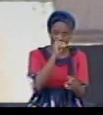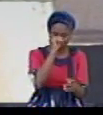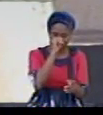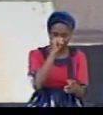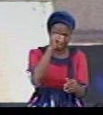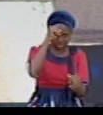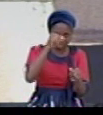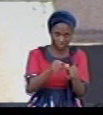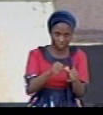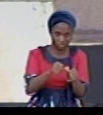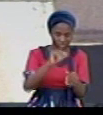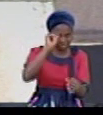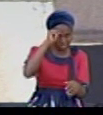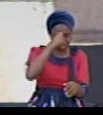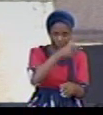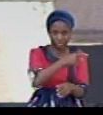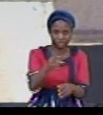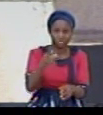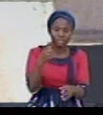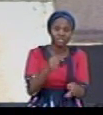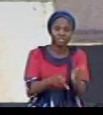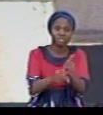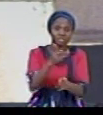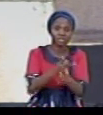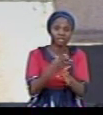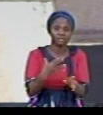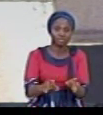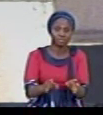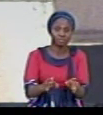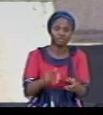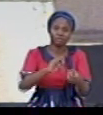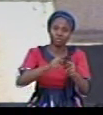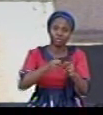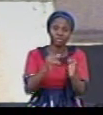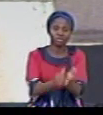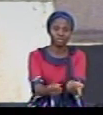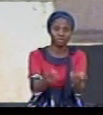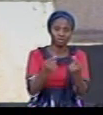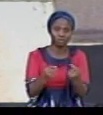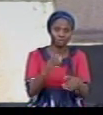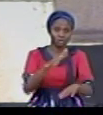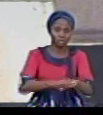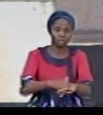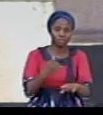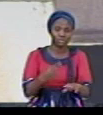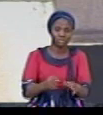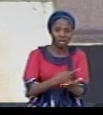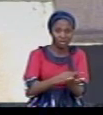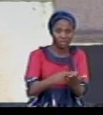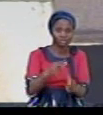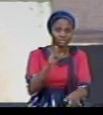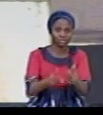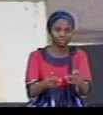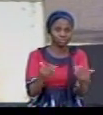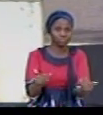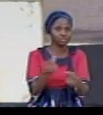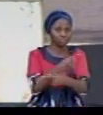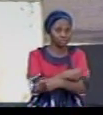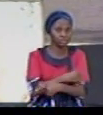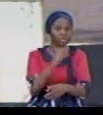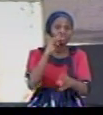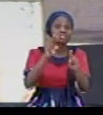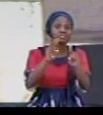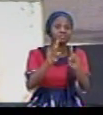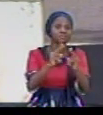of adversity that comes upon the righteous today is very, very